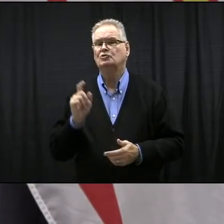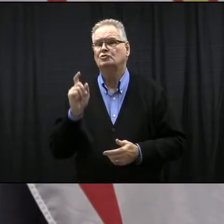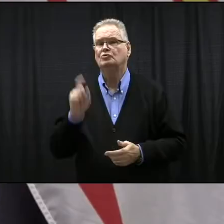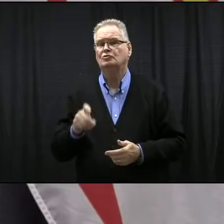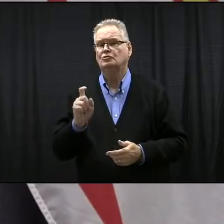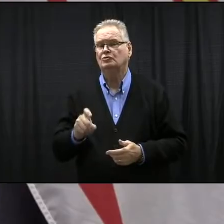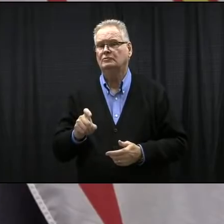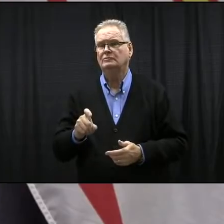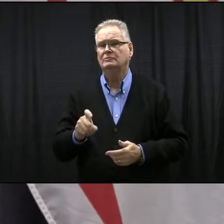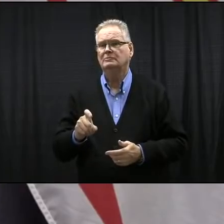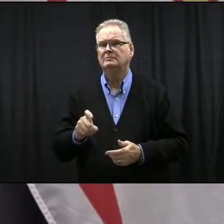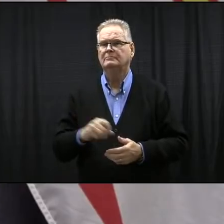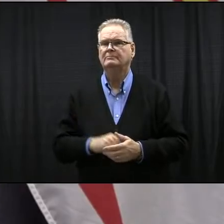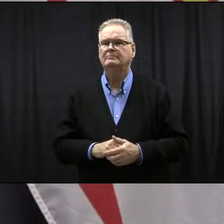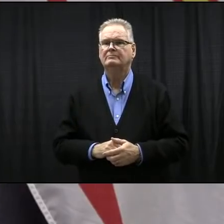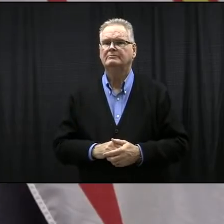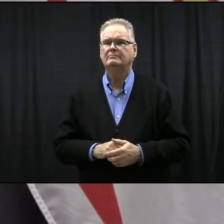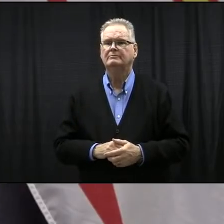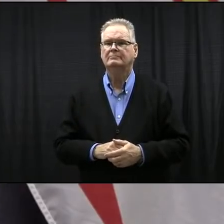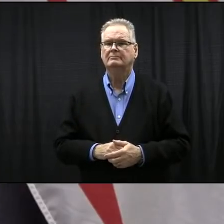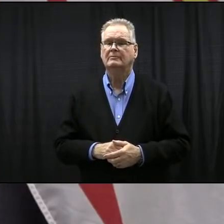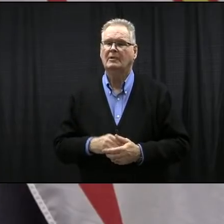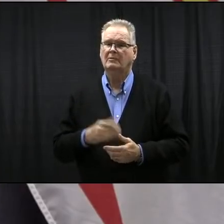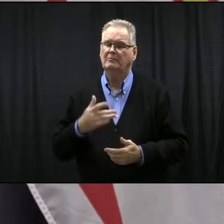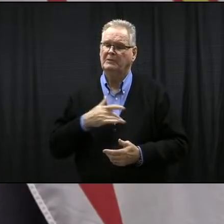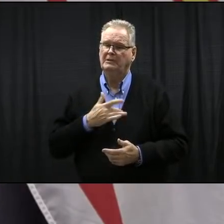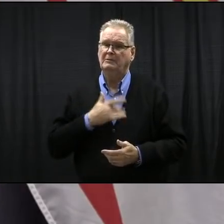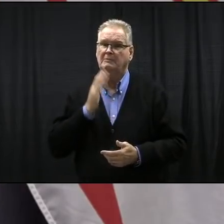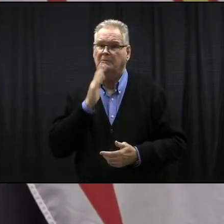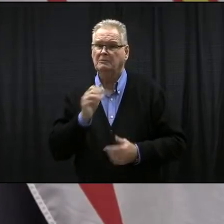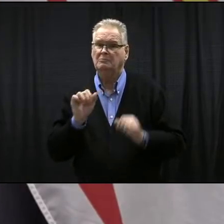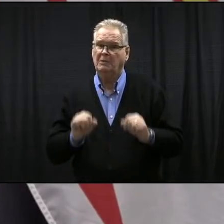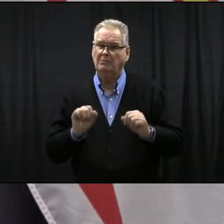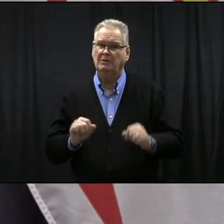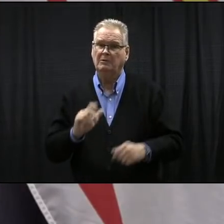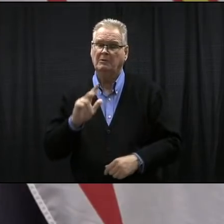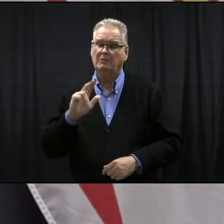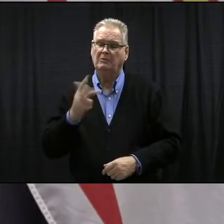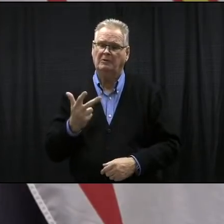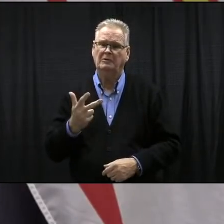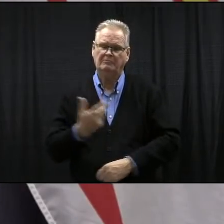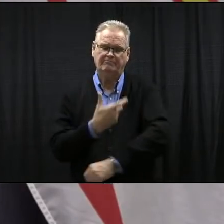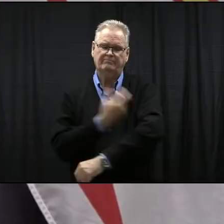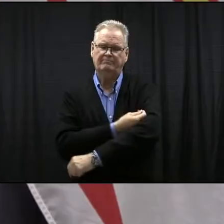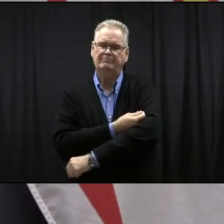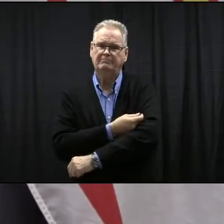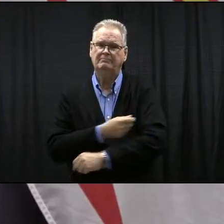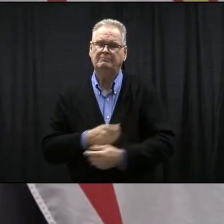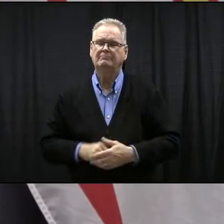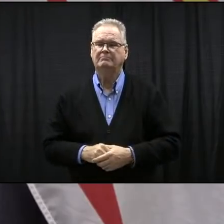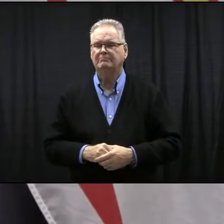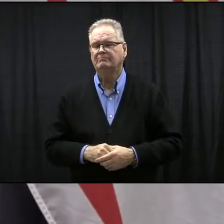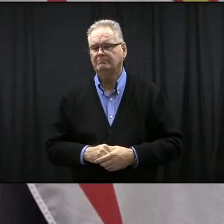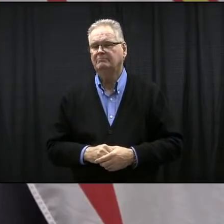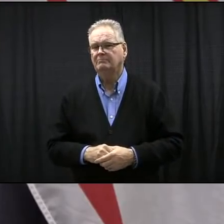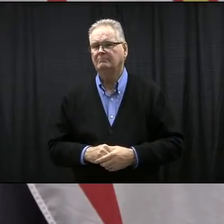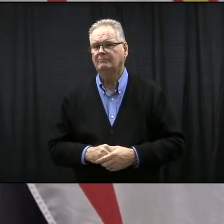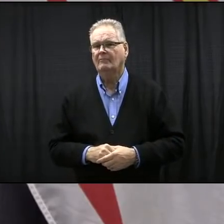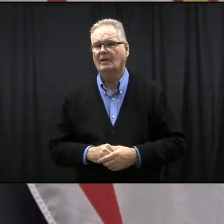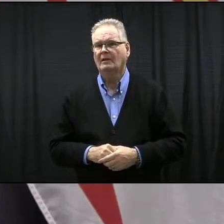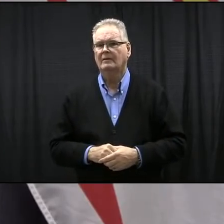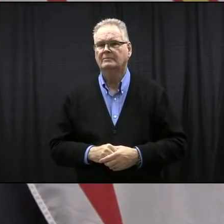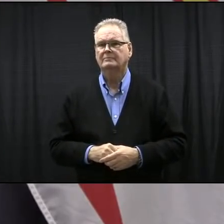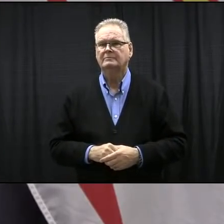of an authorized mRNA vaccine if they have not yet been immunized, or an additional dose of an authorized